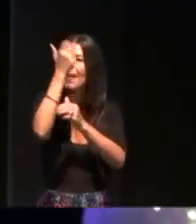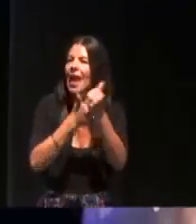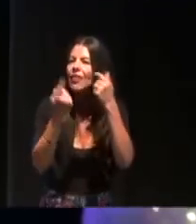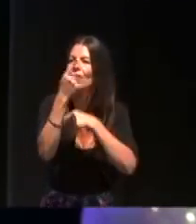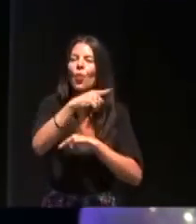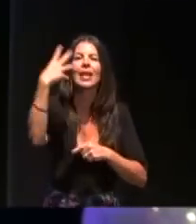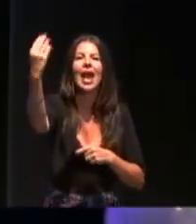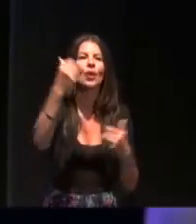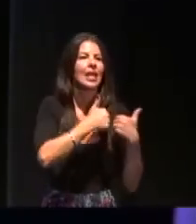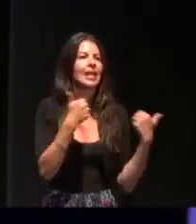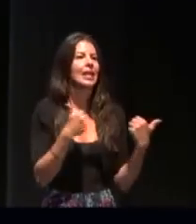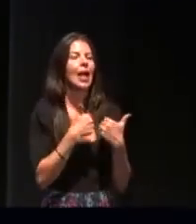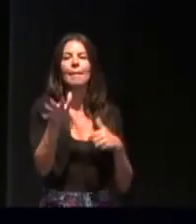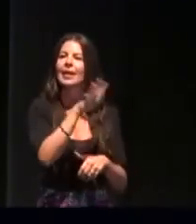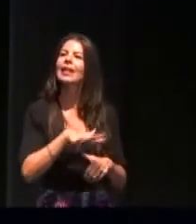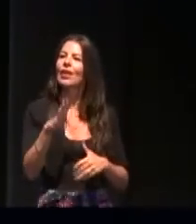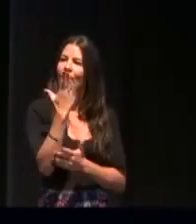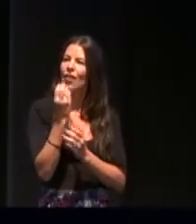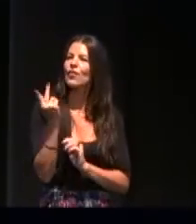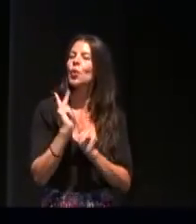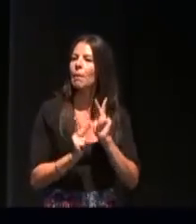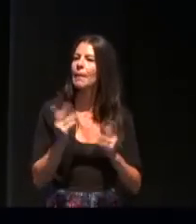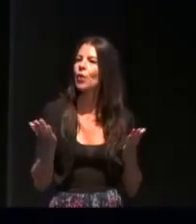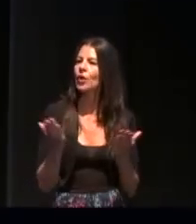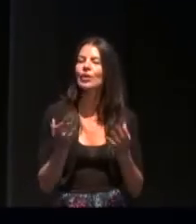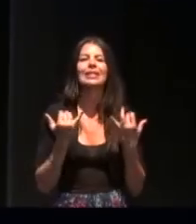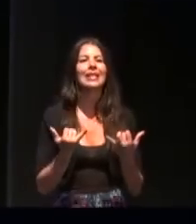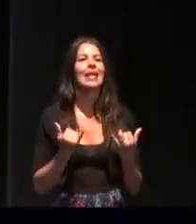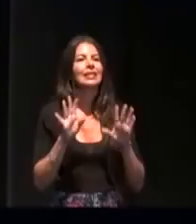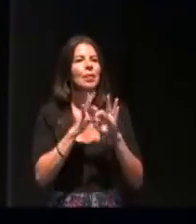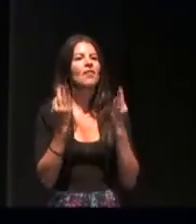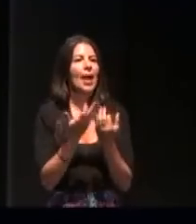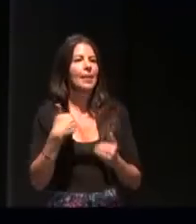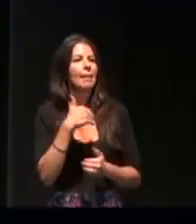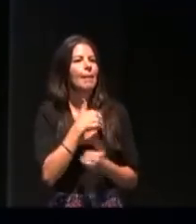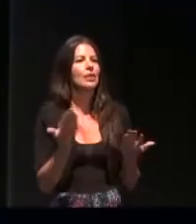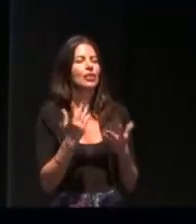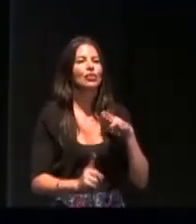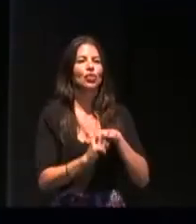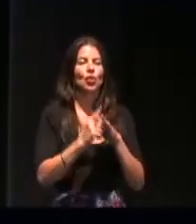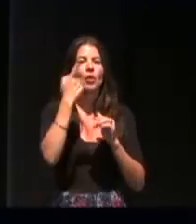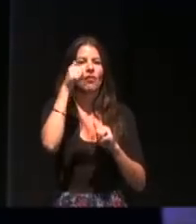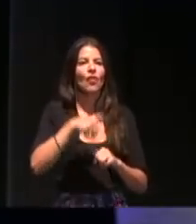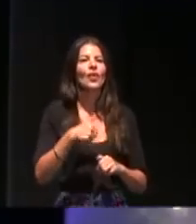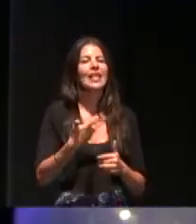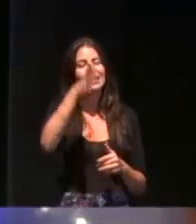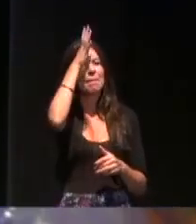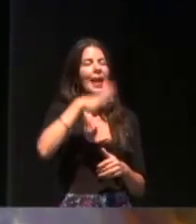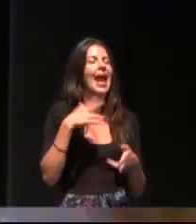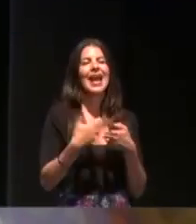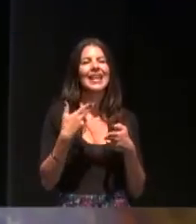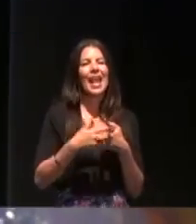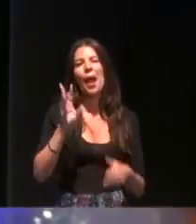Everyone out in Agape land, and there's a few people here today, and some family members have shown up because of the celebration of this guy named Michael